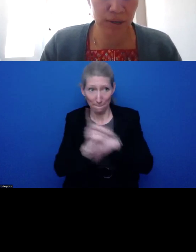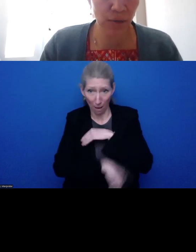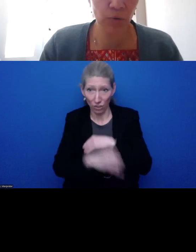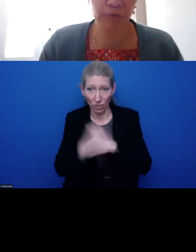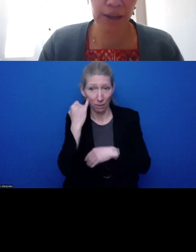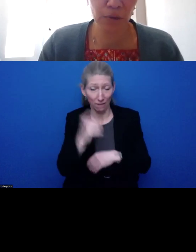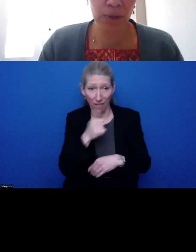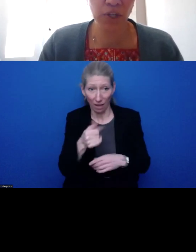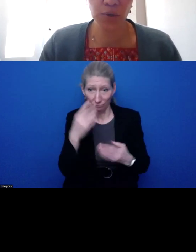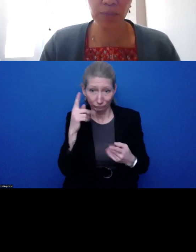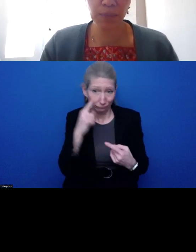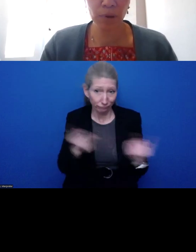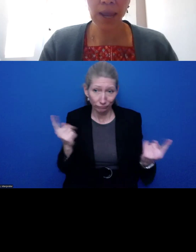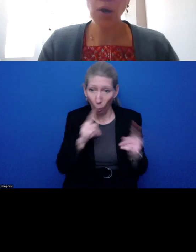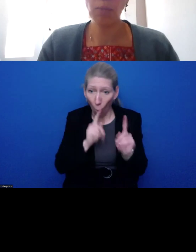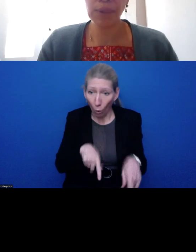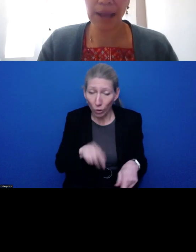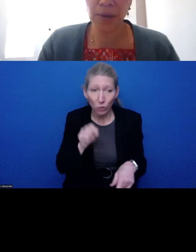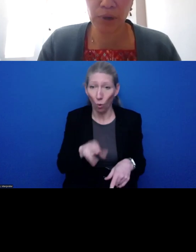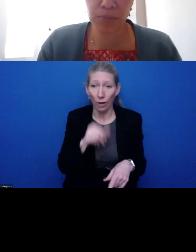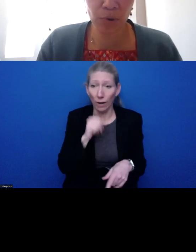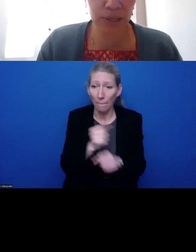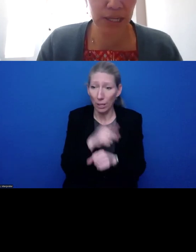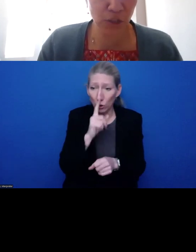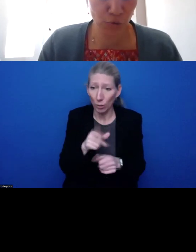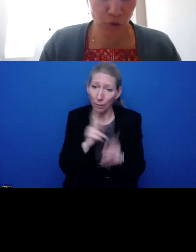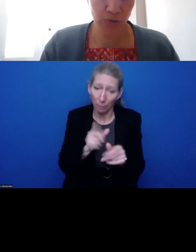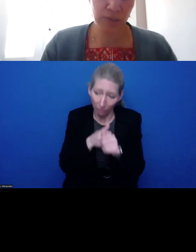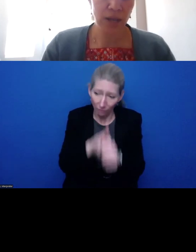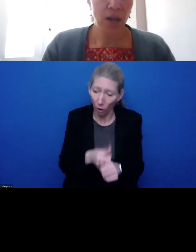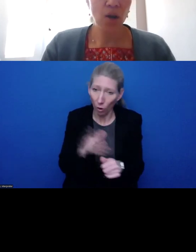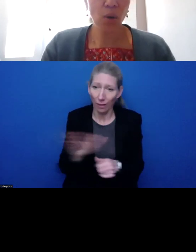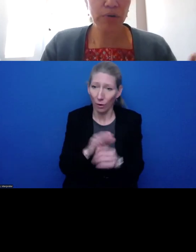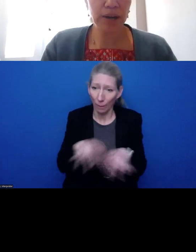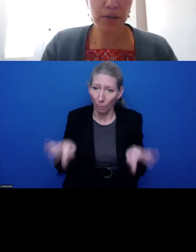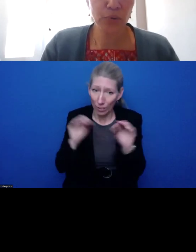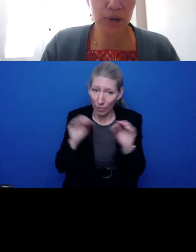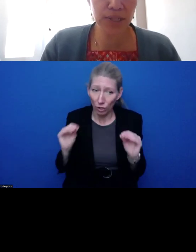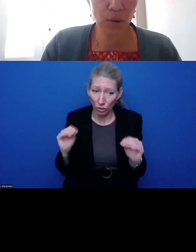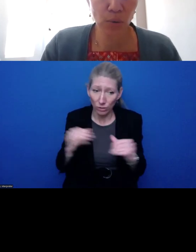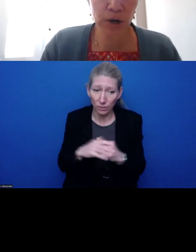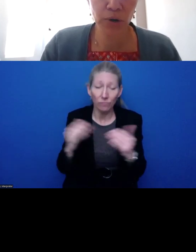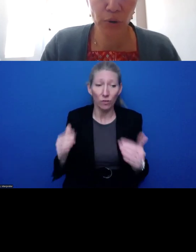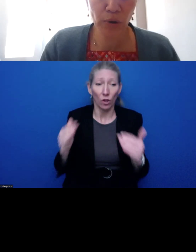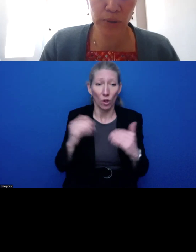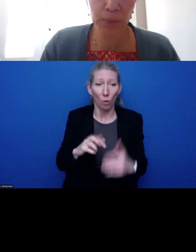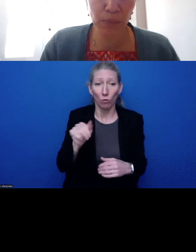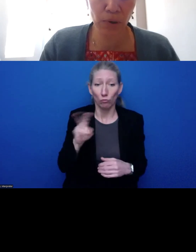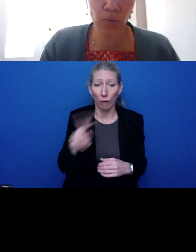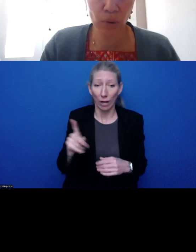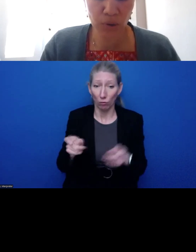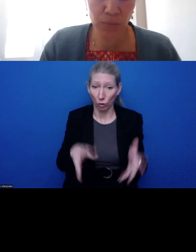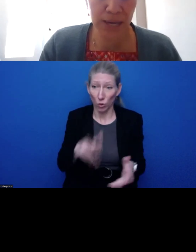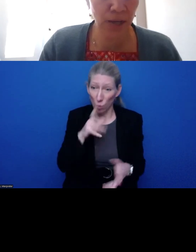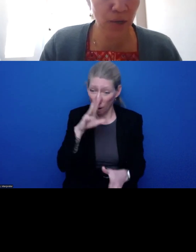disobeyed orders or failed to ensure the people complied with important instructions. Lower-ranking rulers who were cruel with